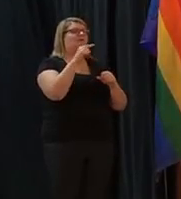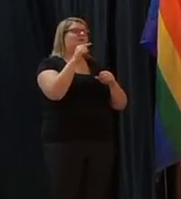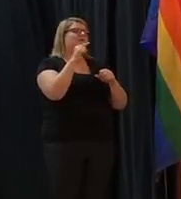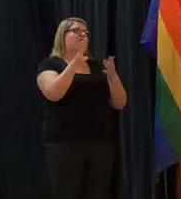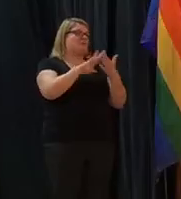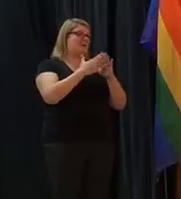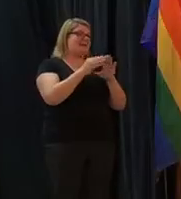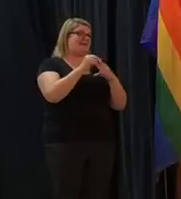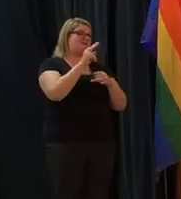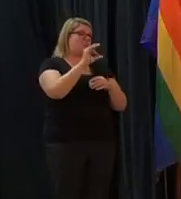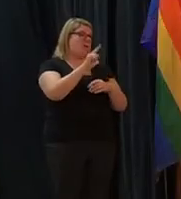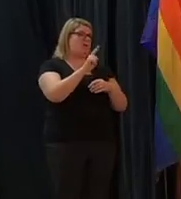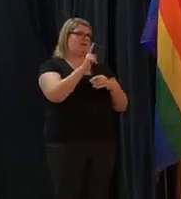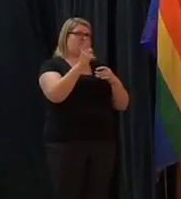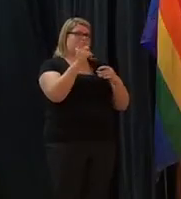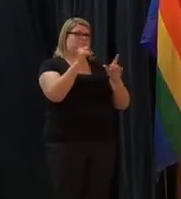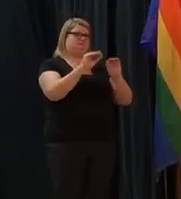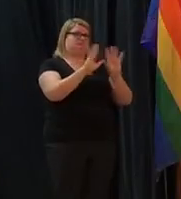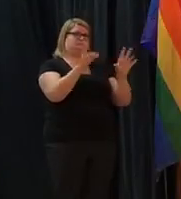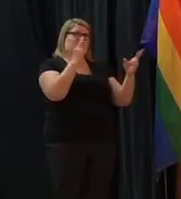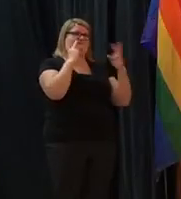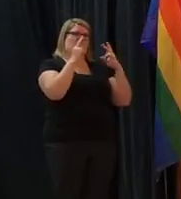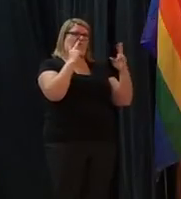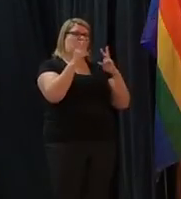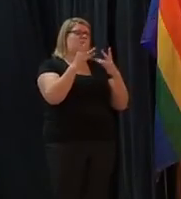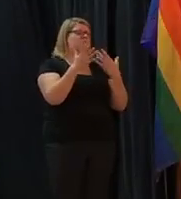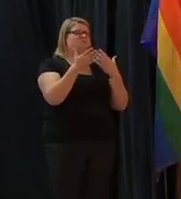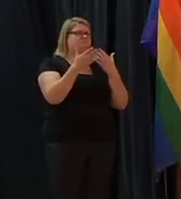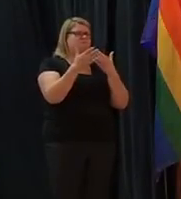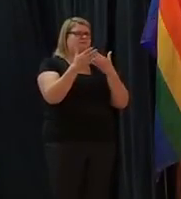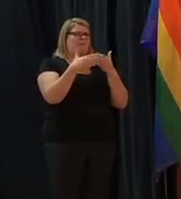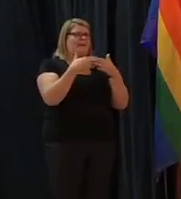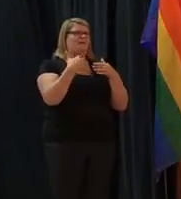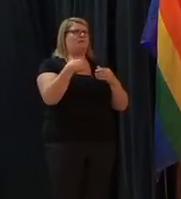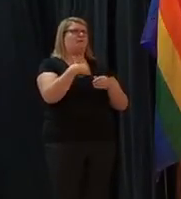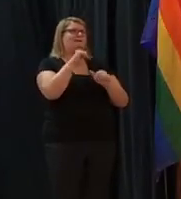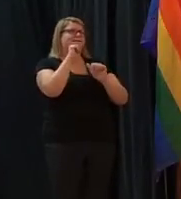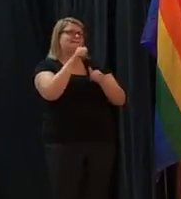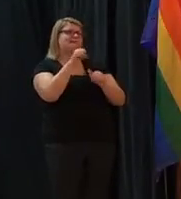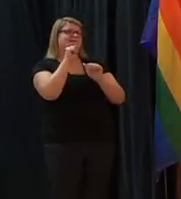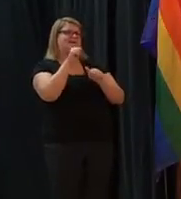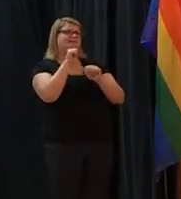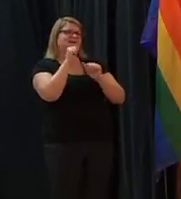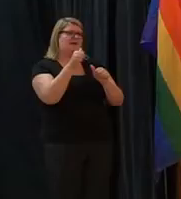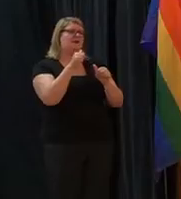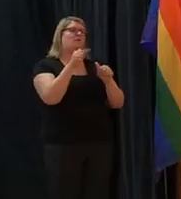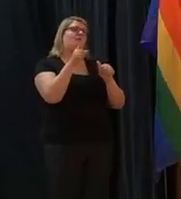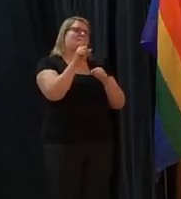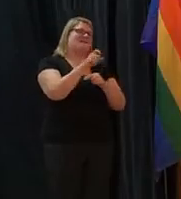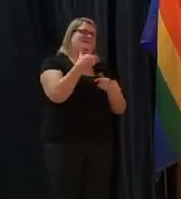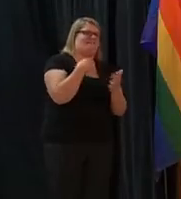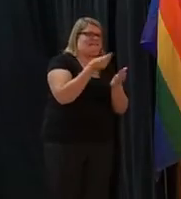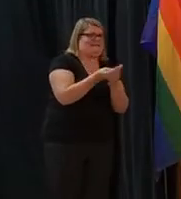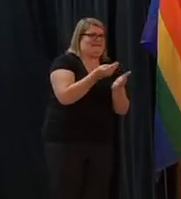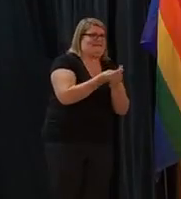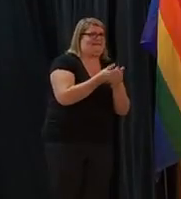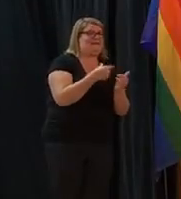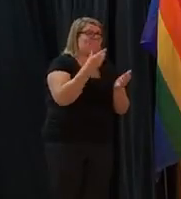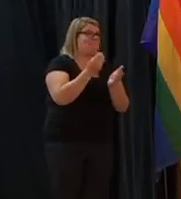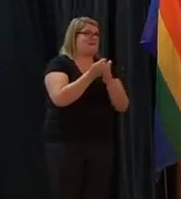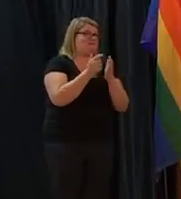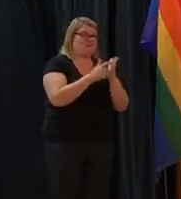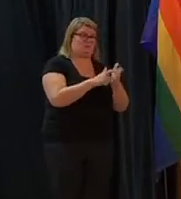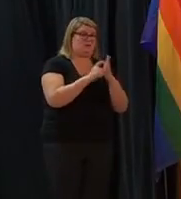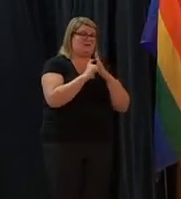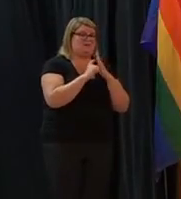one of the biggest things, and no matter how much we try to deny it, is funding. And a lot of funding is required when we want